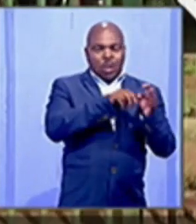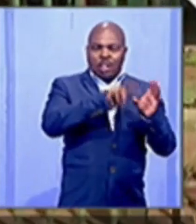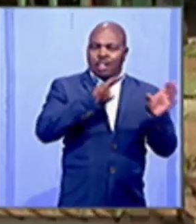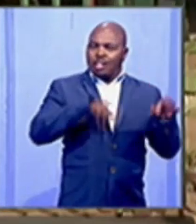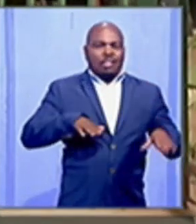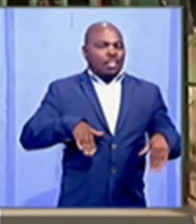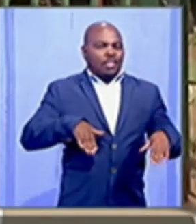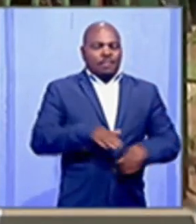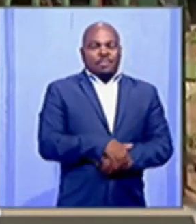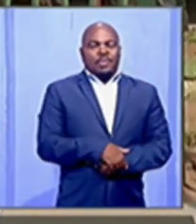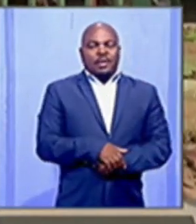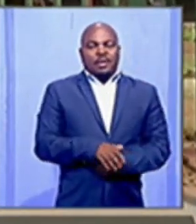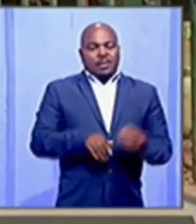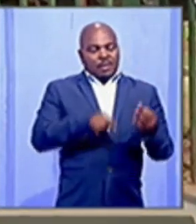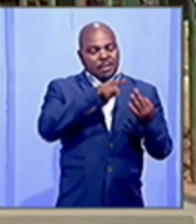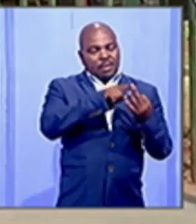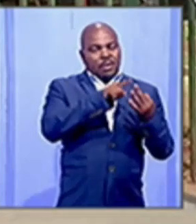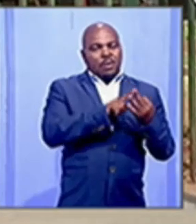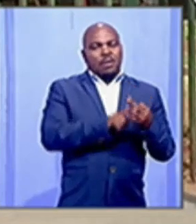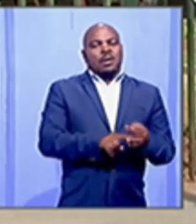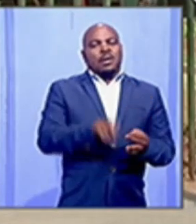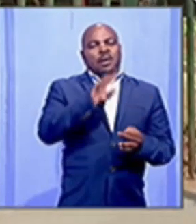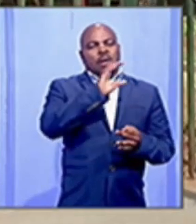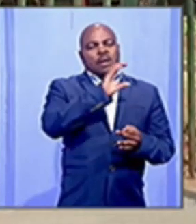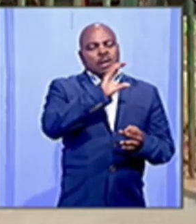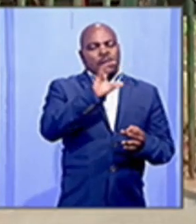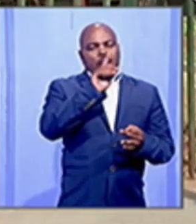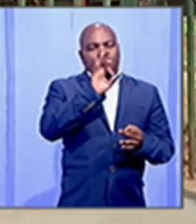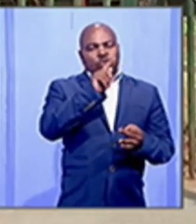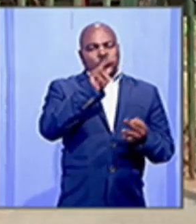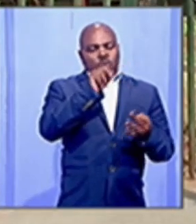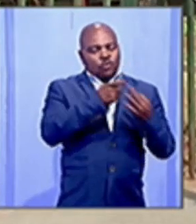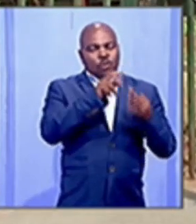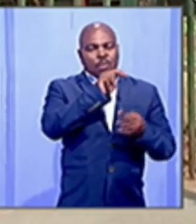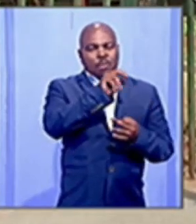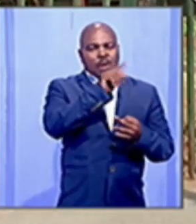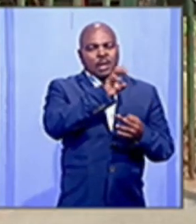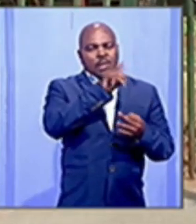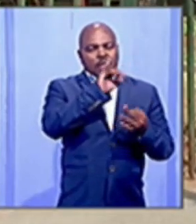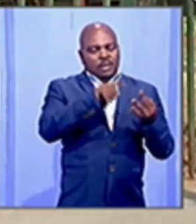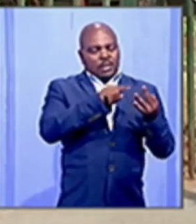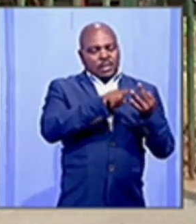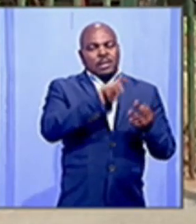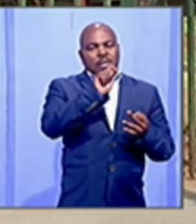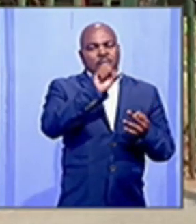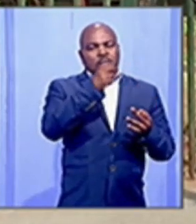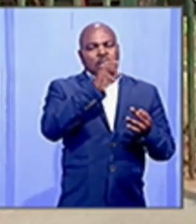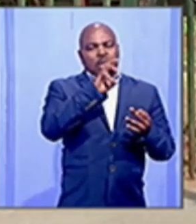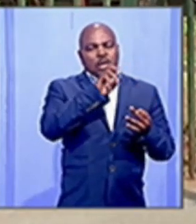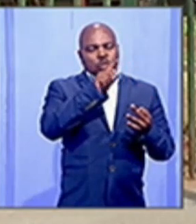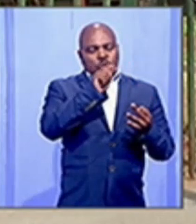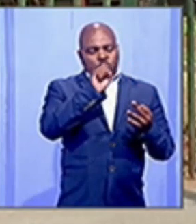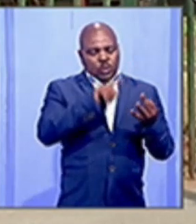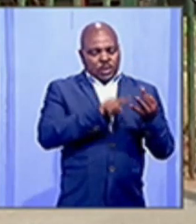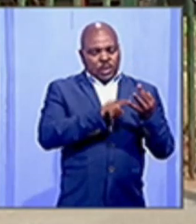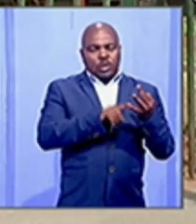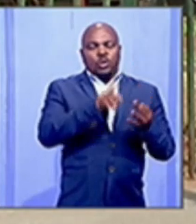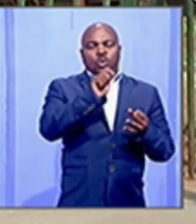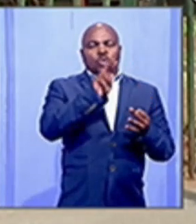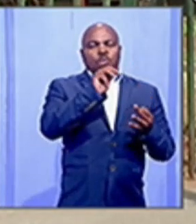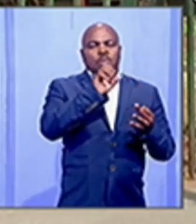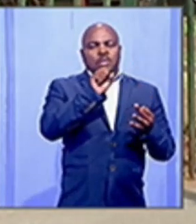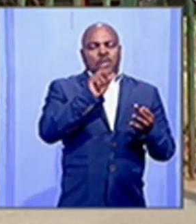bogitiro. Bone ba akaretsa Clifton Group wa masepala wa Naledi, Tshireletso Marabutsi wa masepala Kagisano Molopo le Tumisang Kgaurelo wa